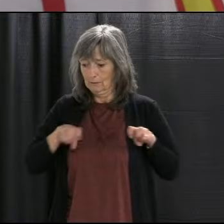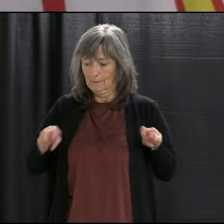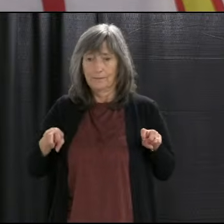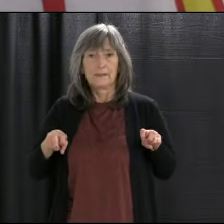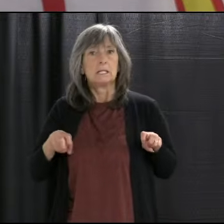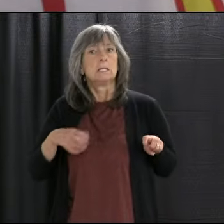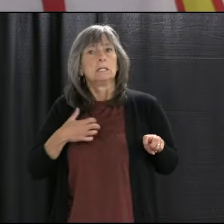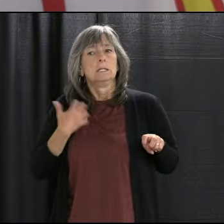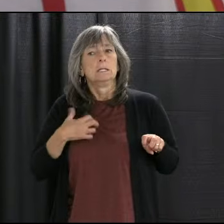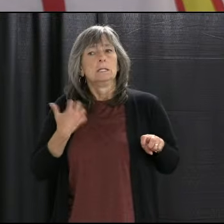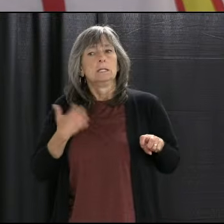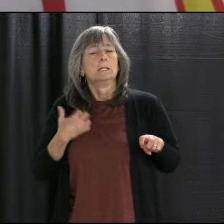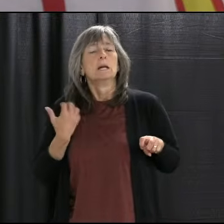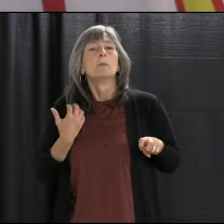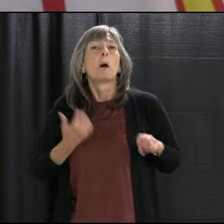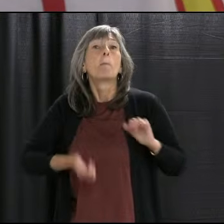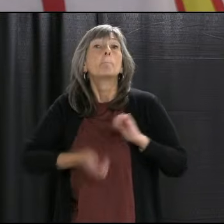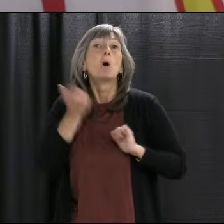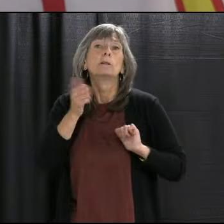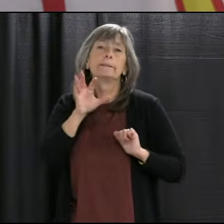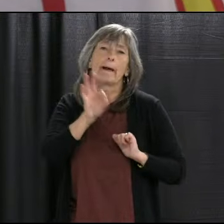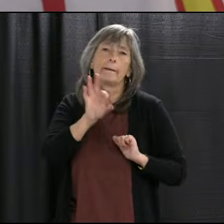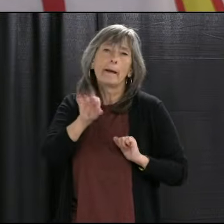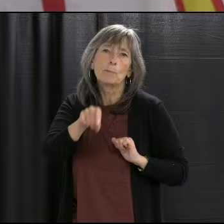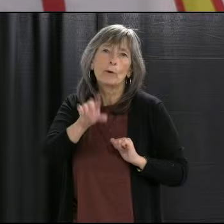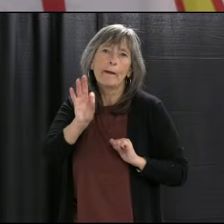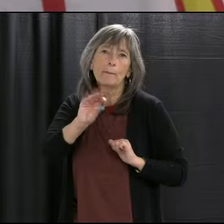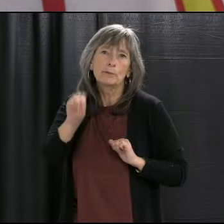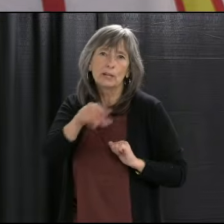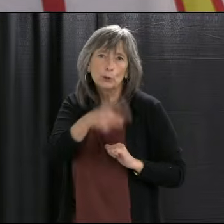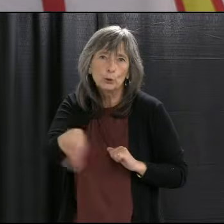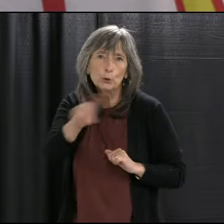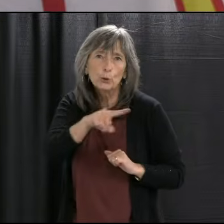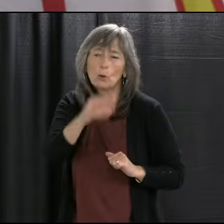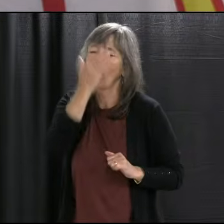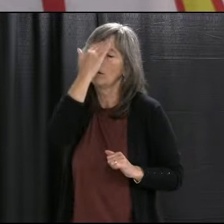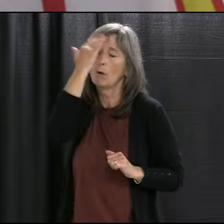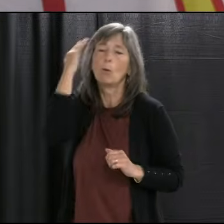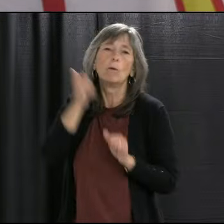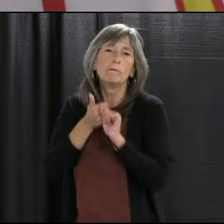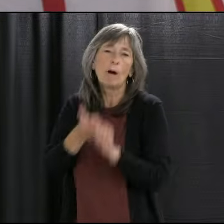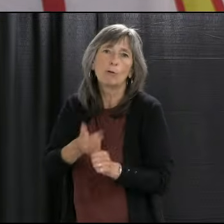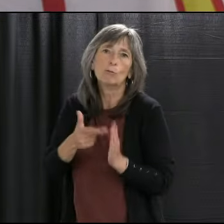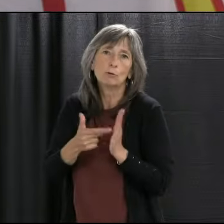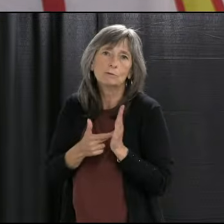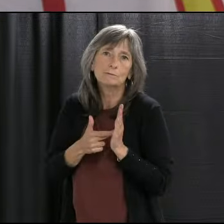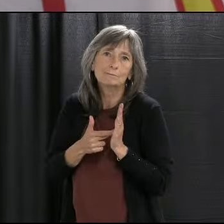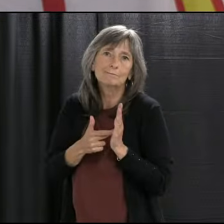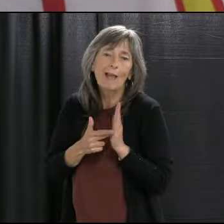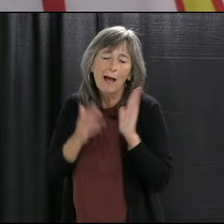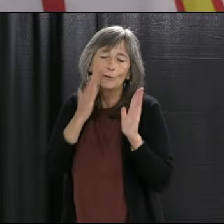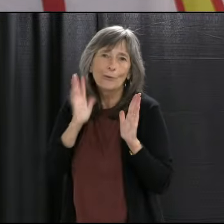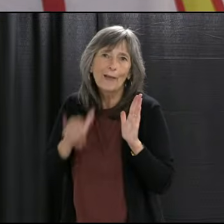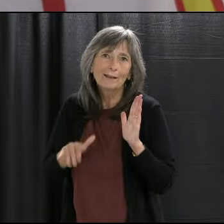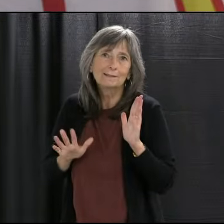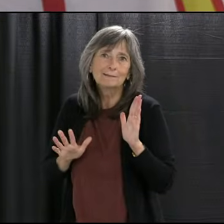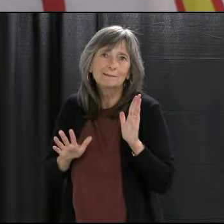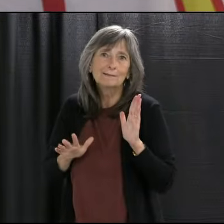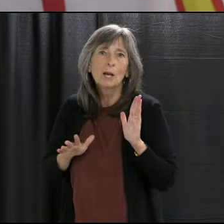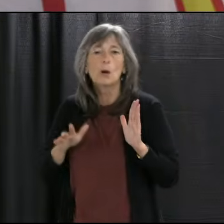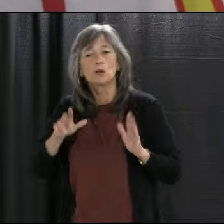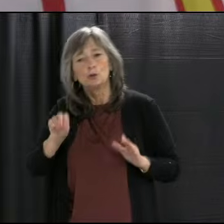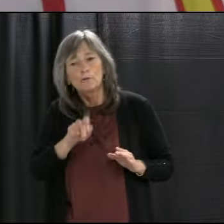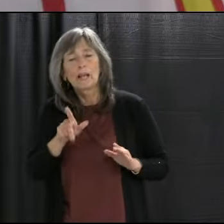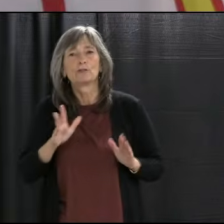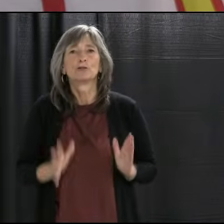to 99.99% of Newfoundlanders and Labradorians. We really aren't. We are the best people on earth. We are the nicest and kindest and